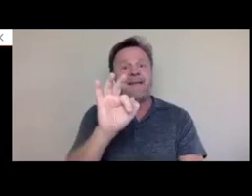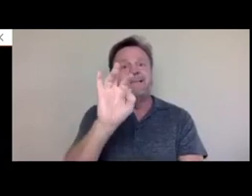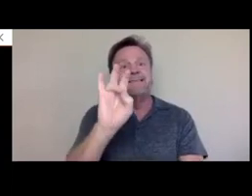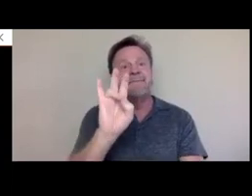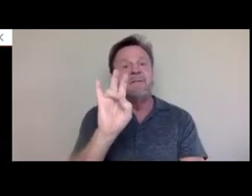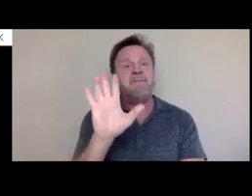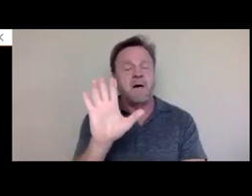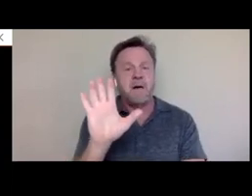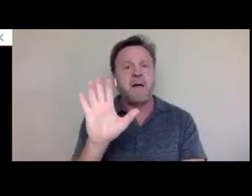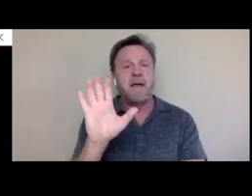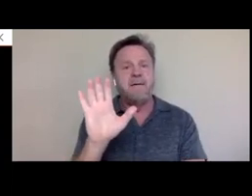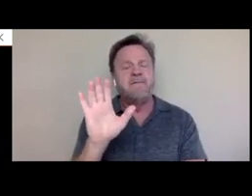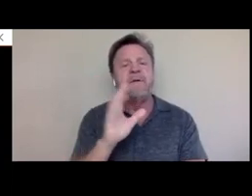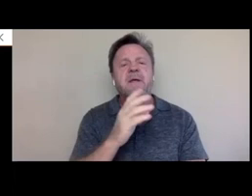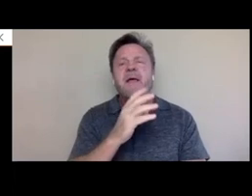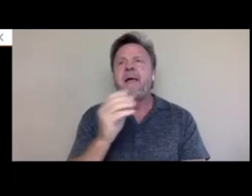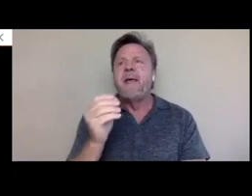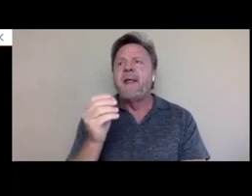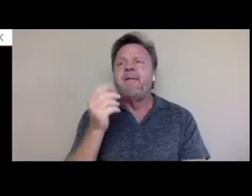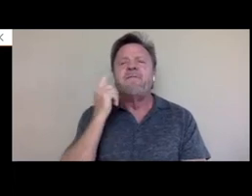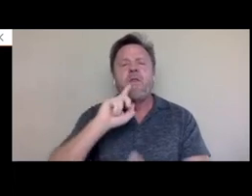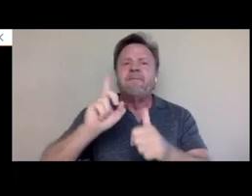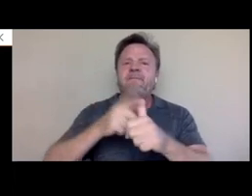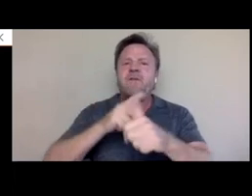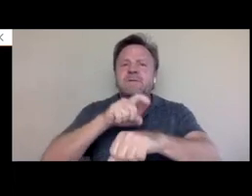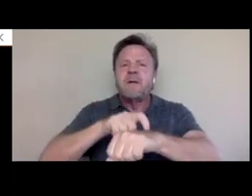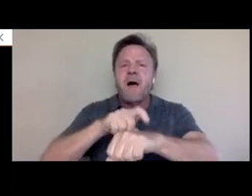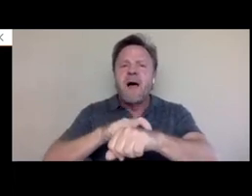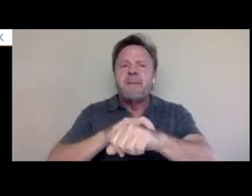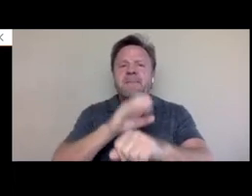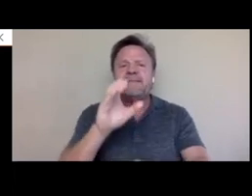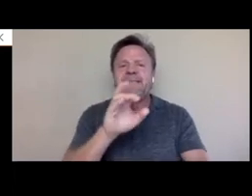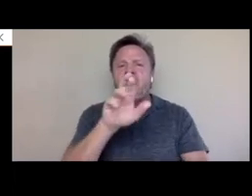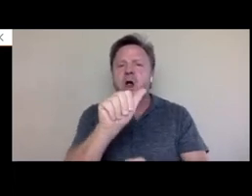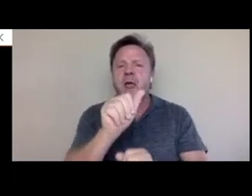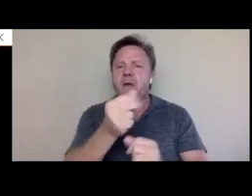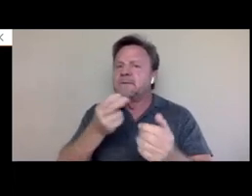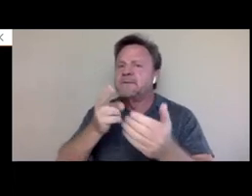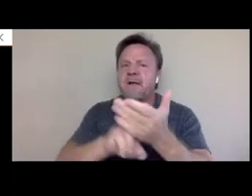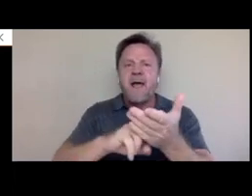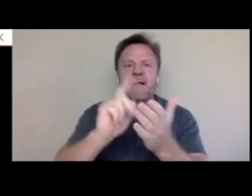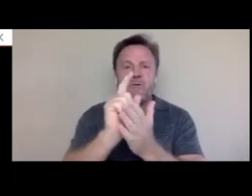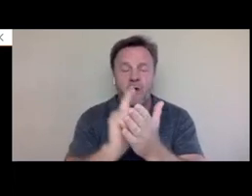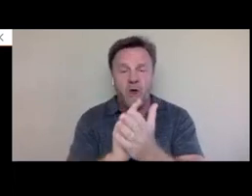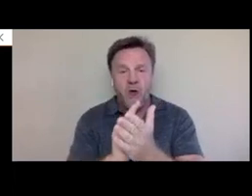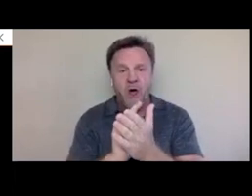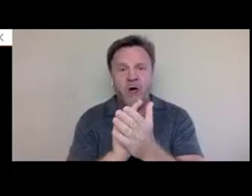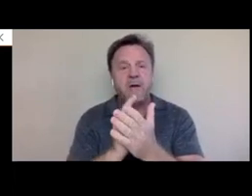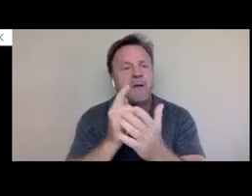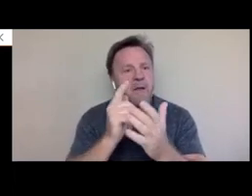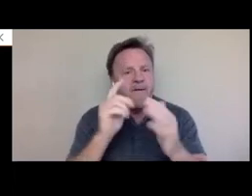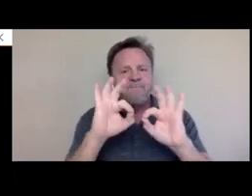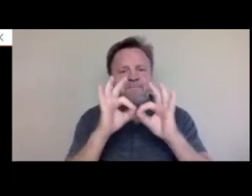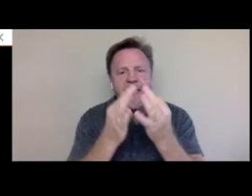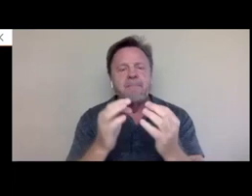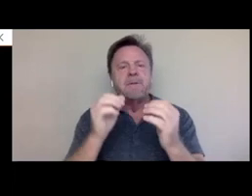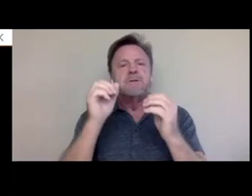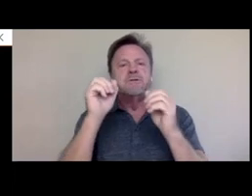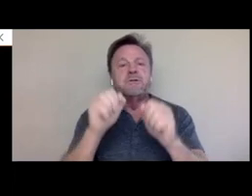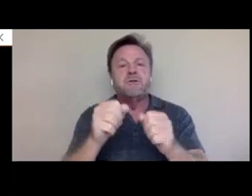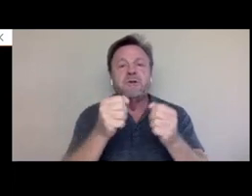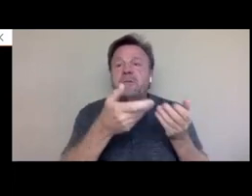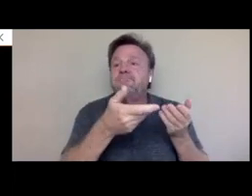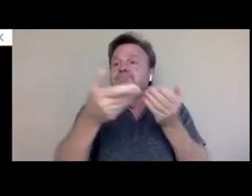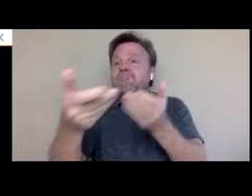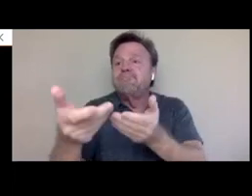1975. And so it was for the first time when CRA was signed into law that families could take their child